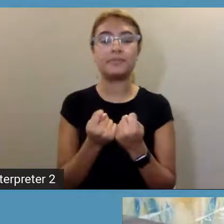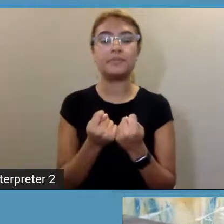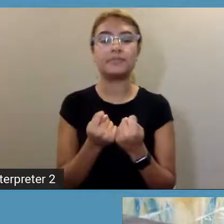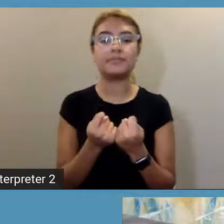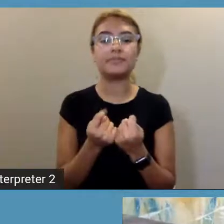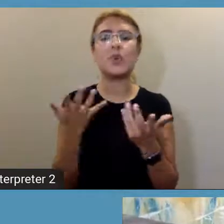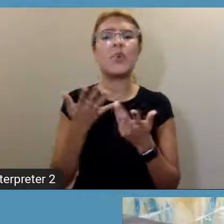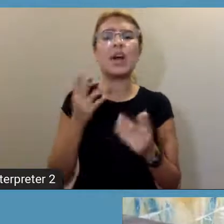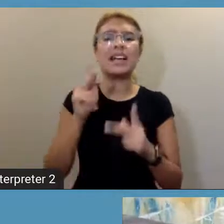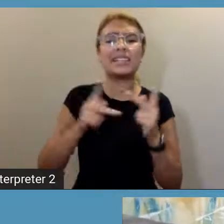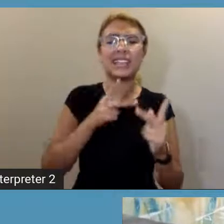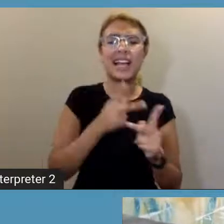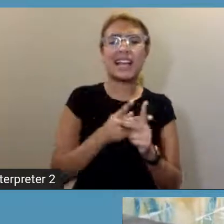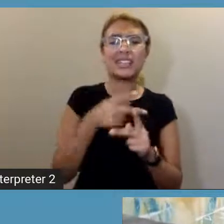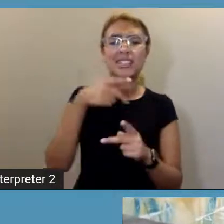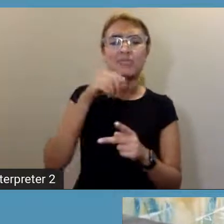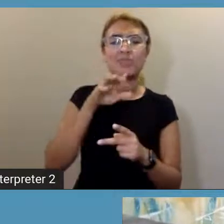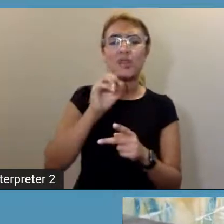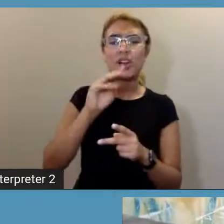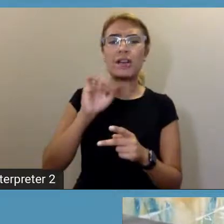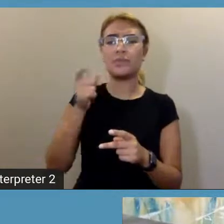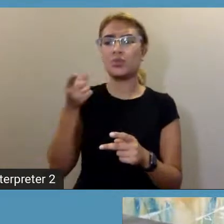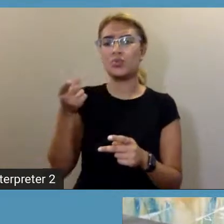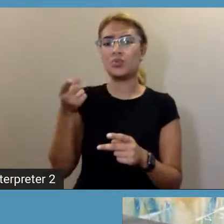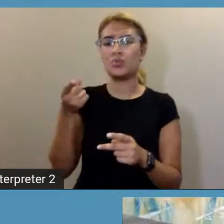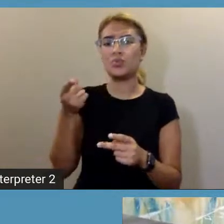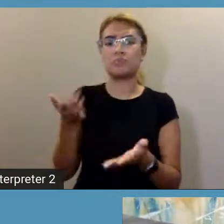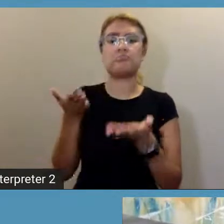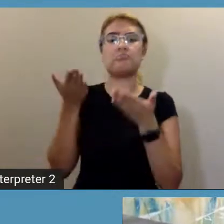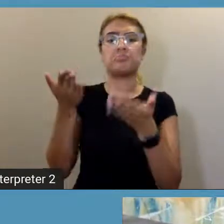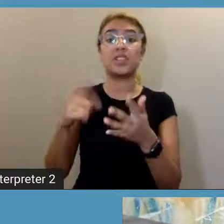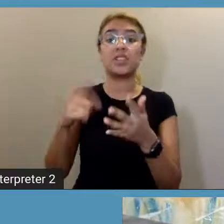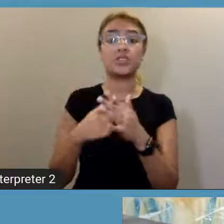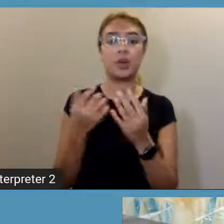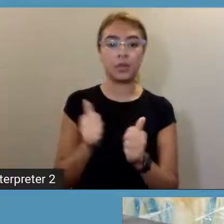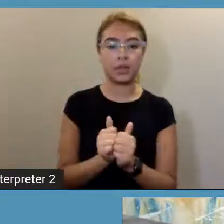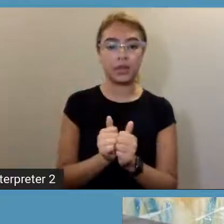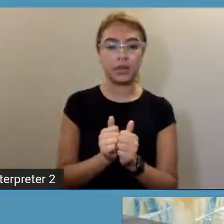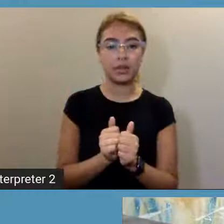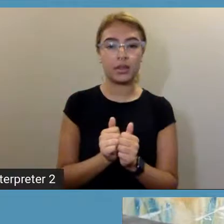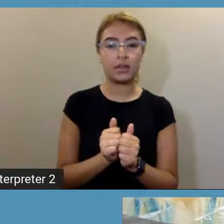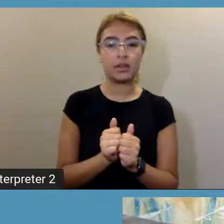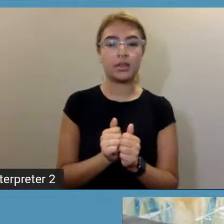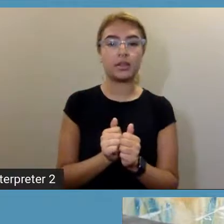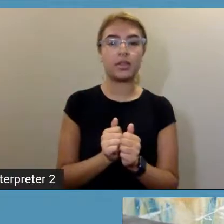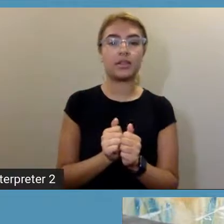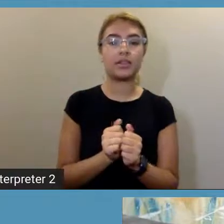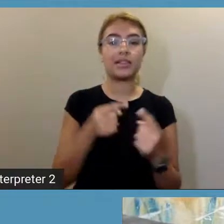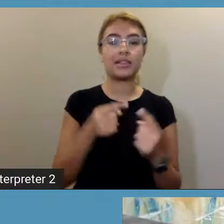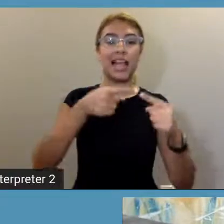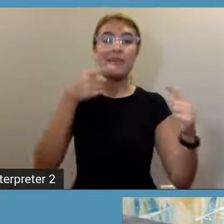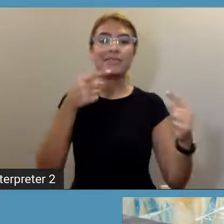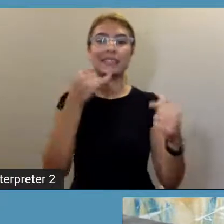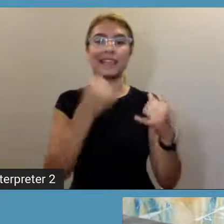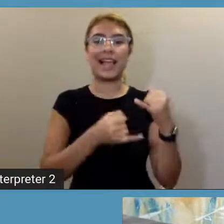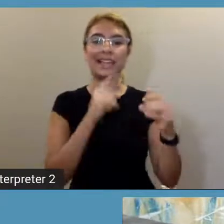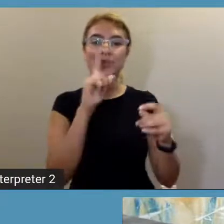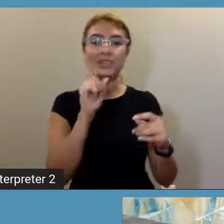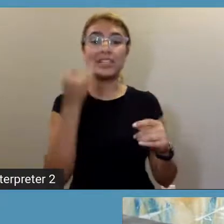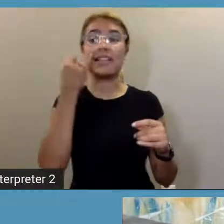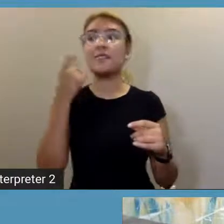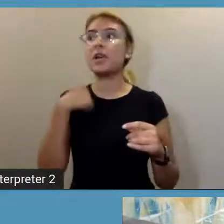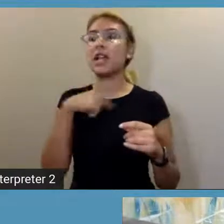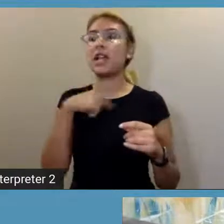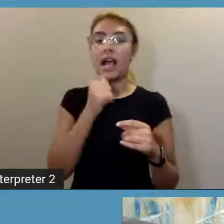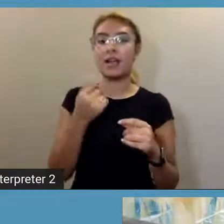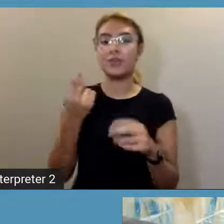what types of programs would you suggest starting with? So, like, opposite of the last question, if we're not going to use a contractor, if we're